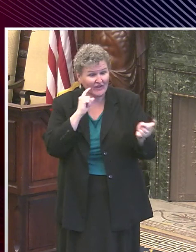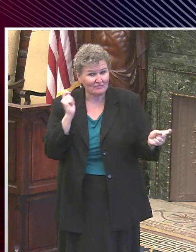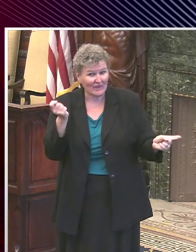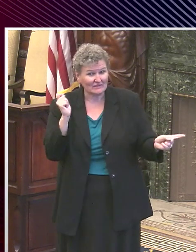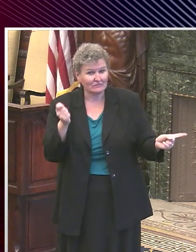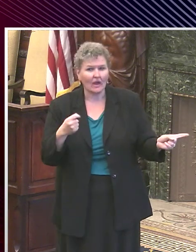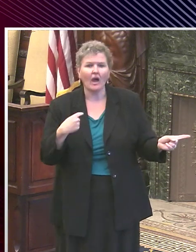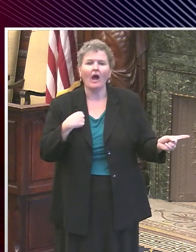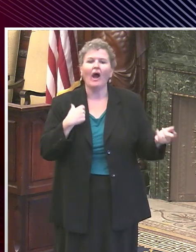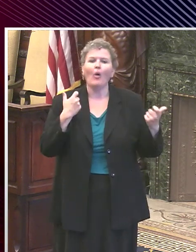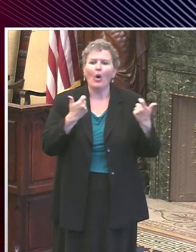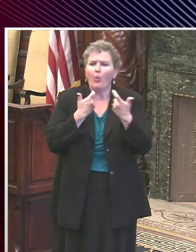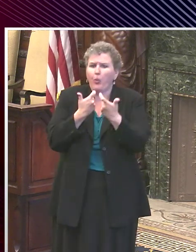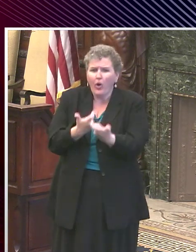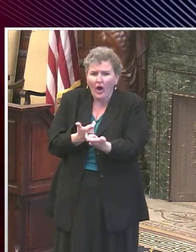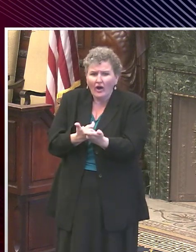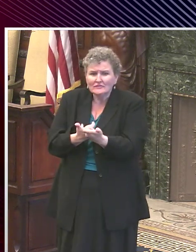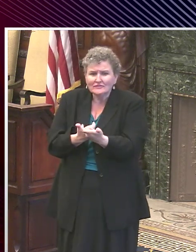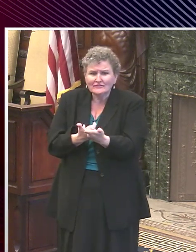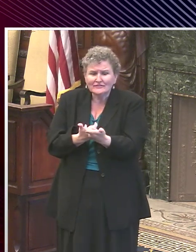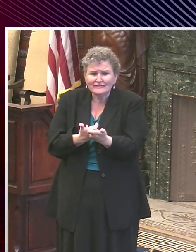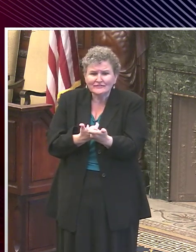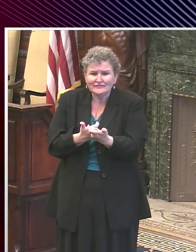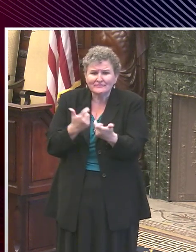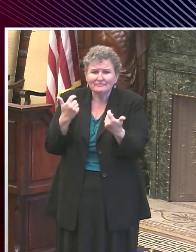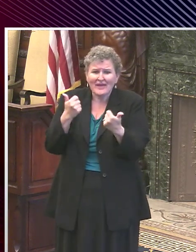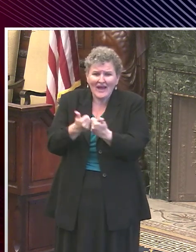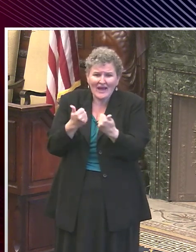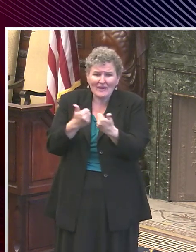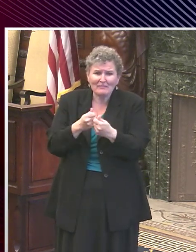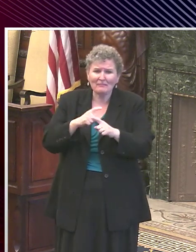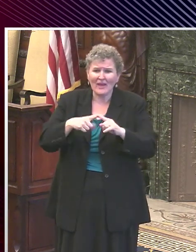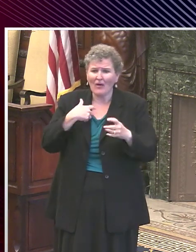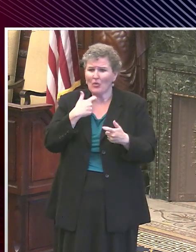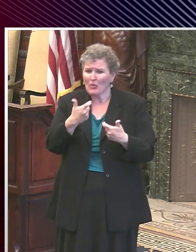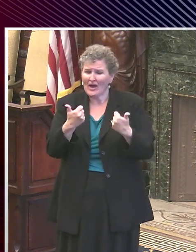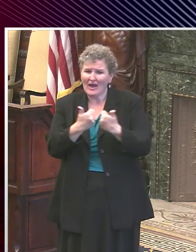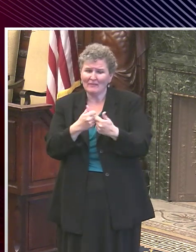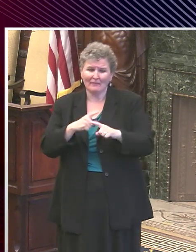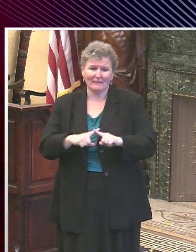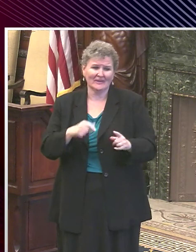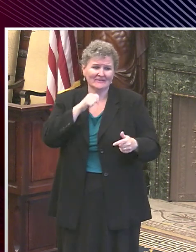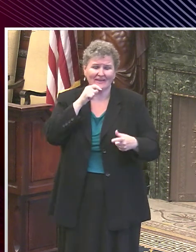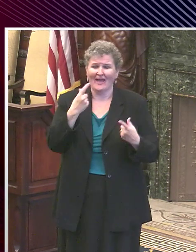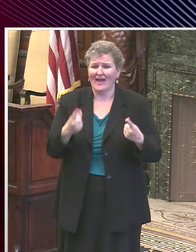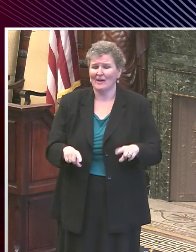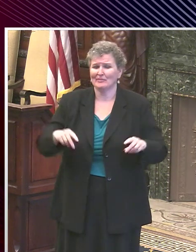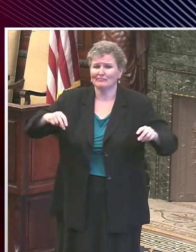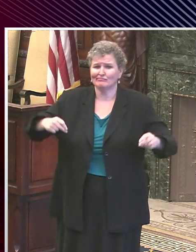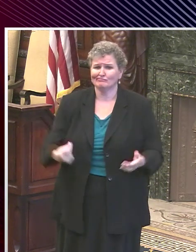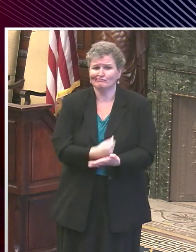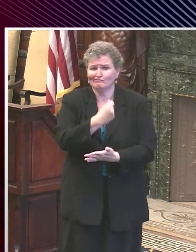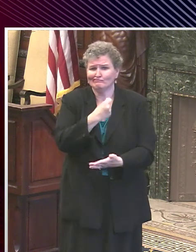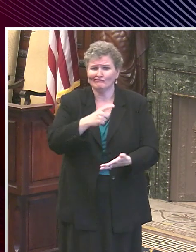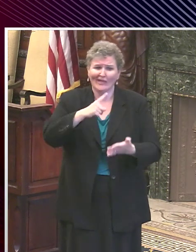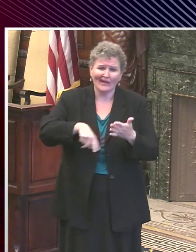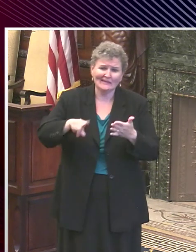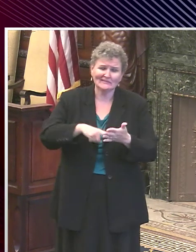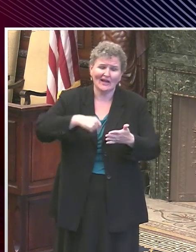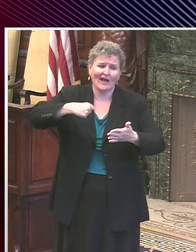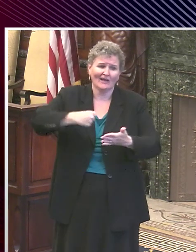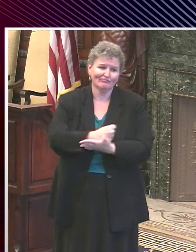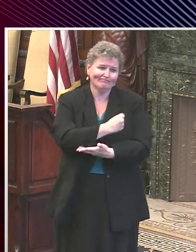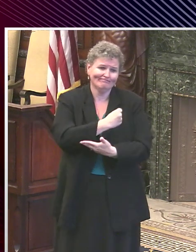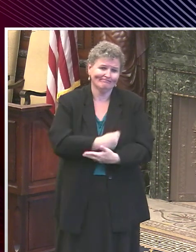night, and they weren't on last night. I wanted to watch the Yankees game, but didn't realize that had been postponed until I put on the game. So